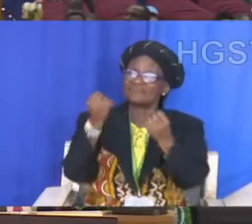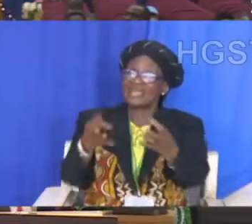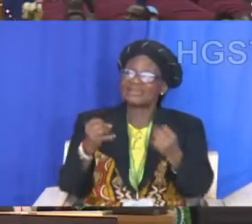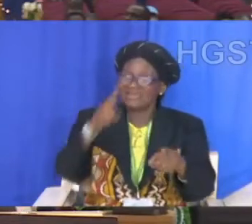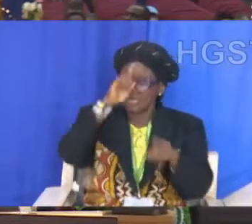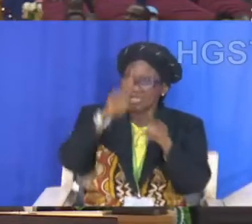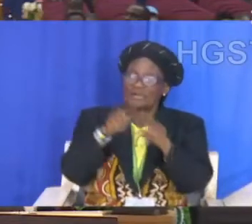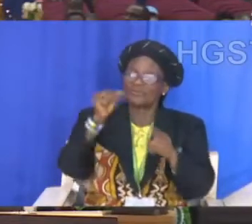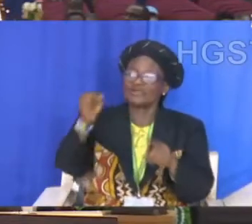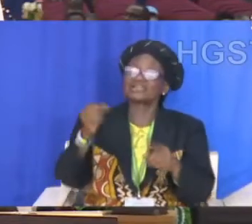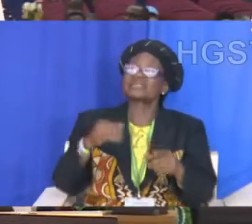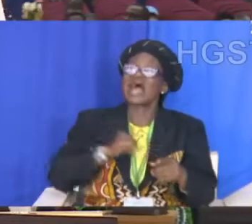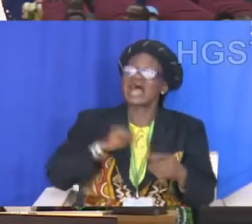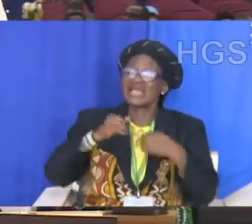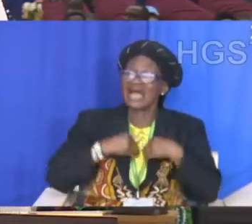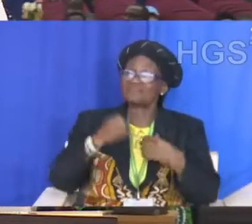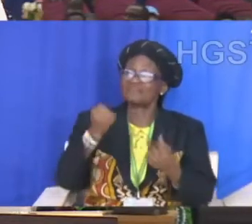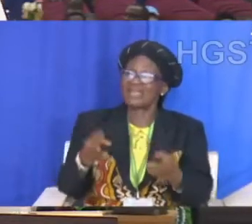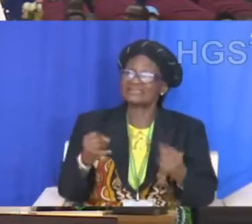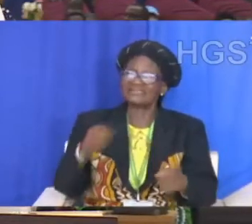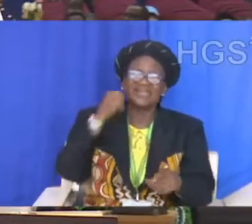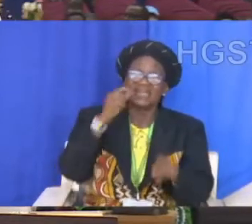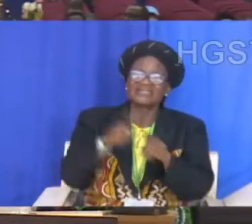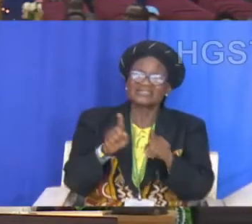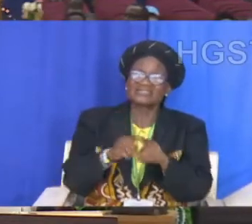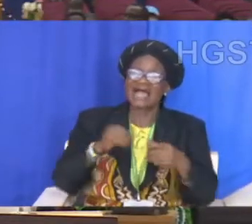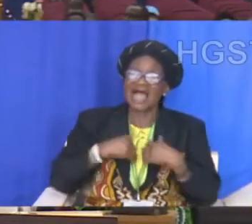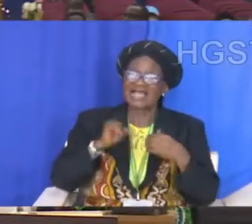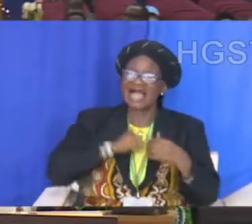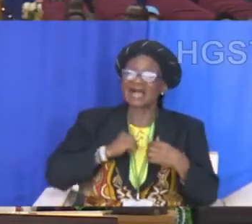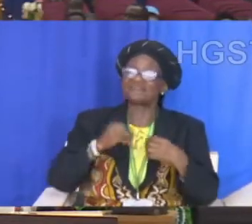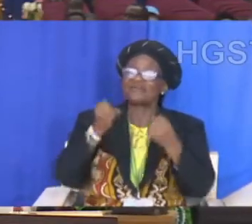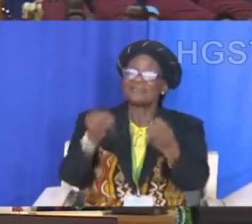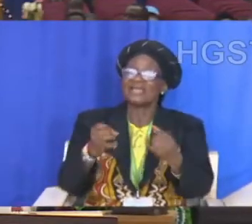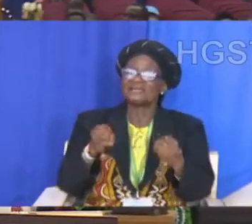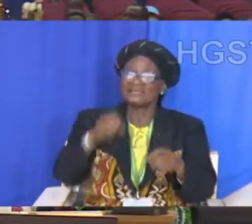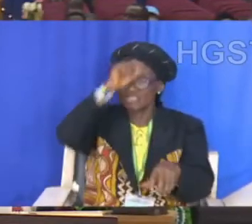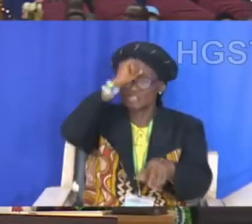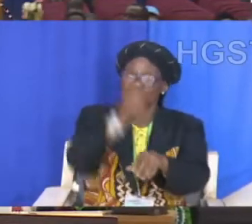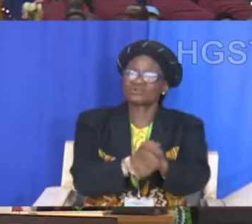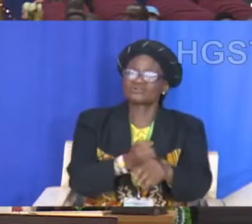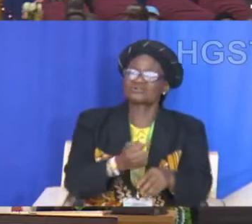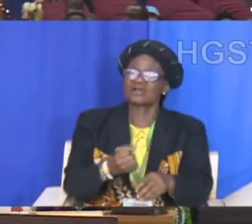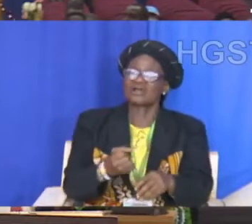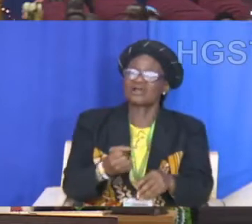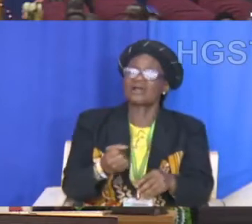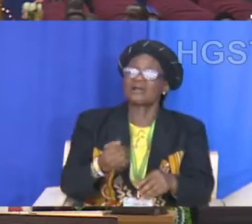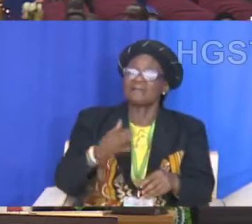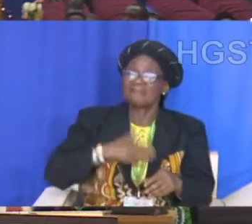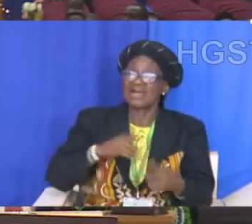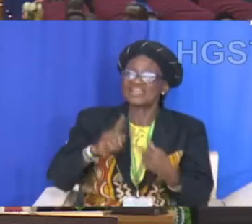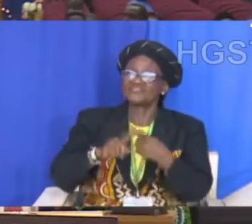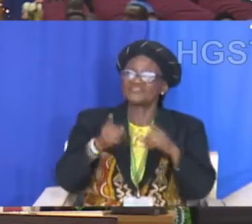sisters, I have many sons. My friends are less than 10.